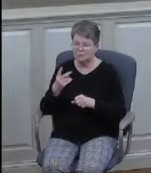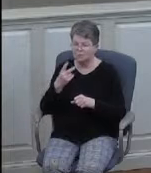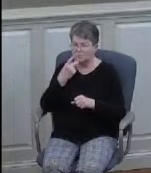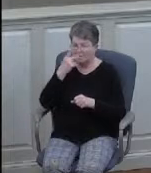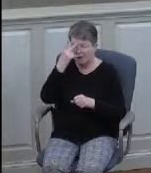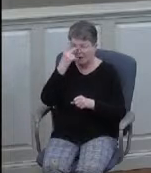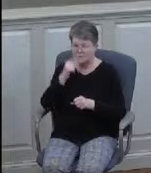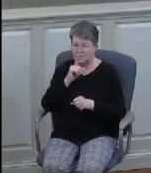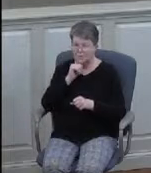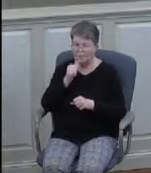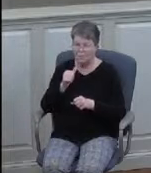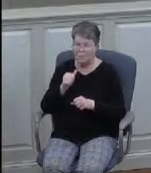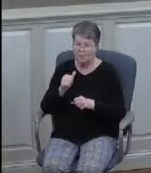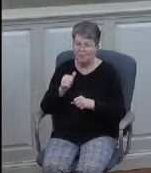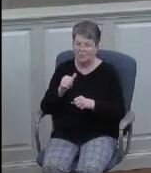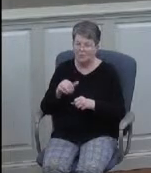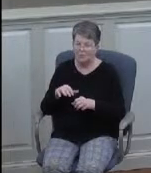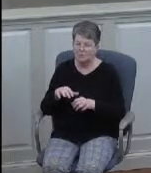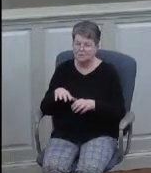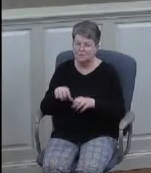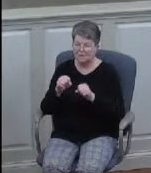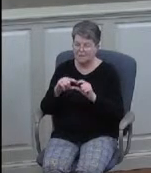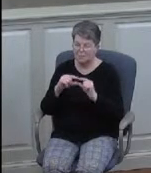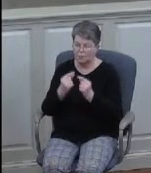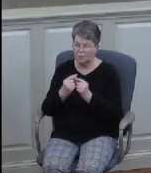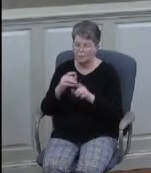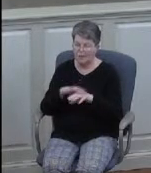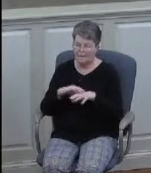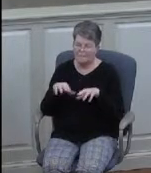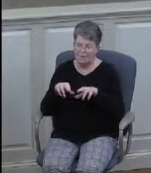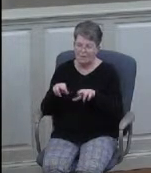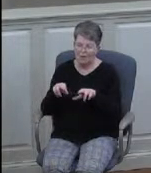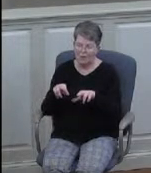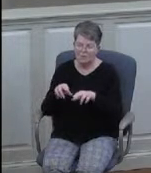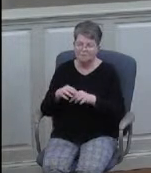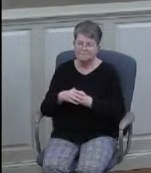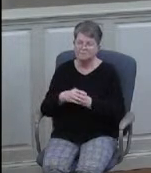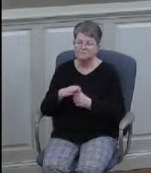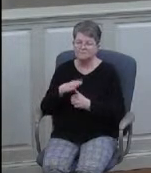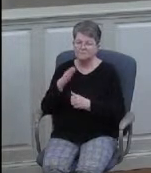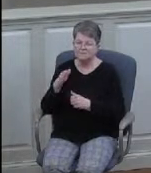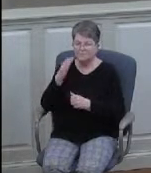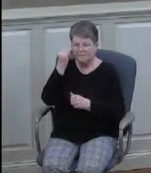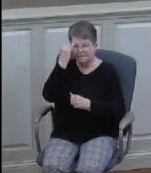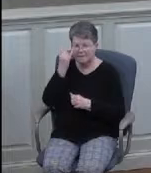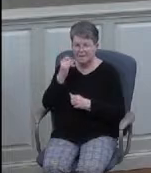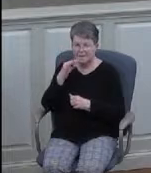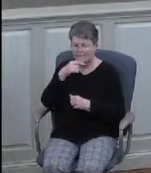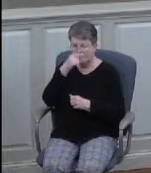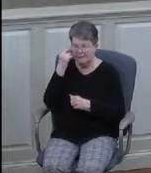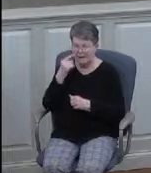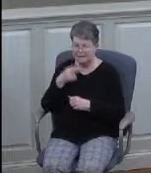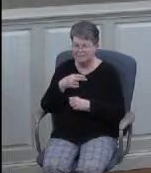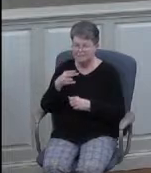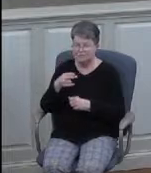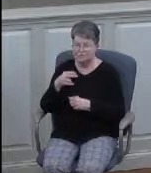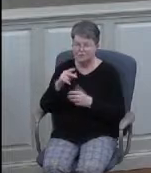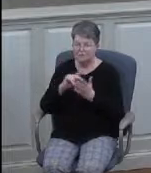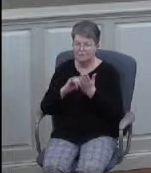going to take that group on a roadway. And then this idea of the Black History Project,